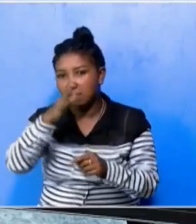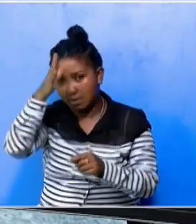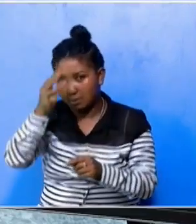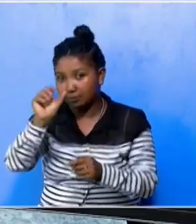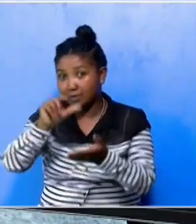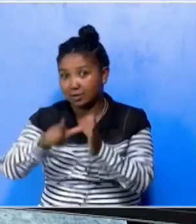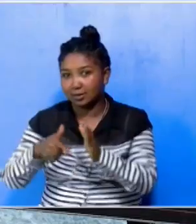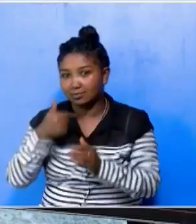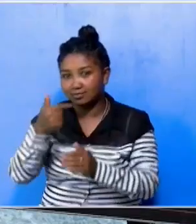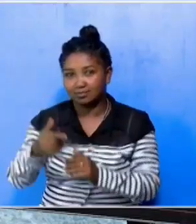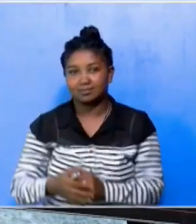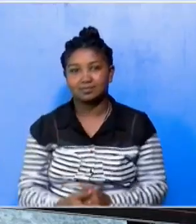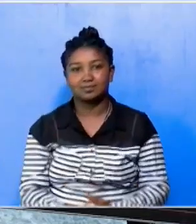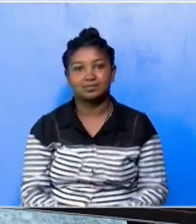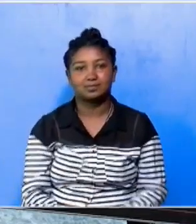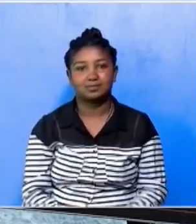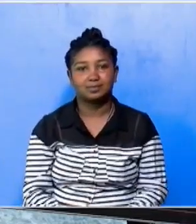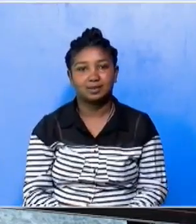seconds.